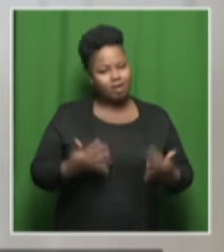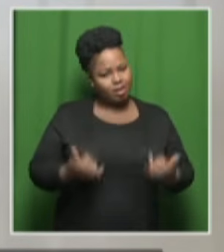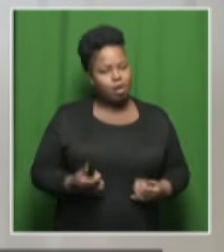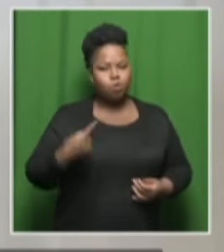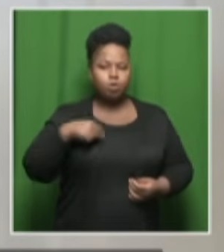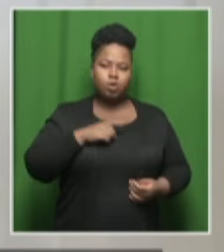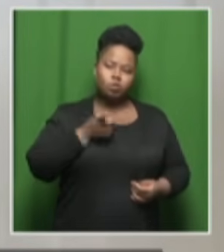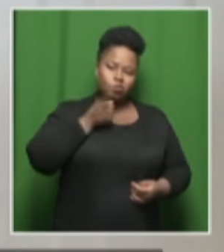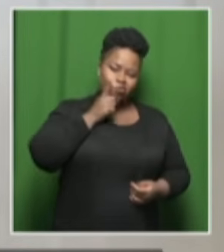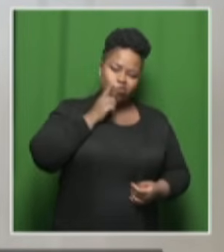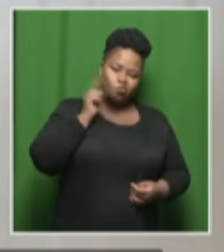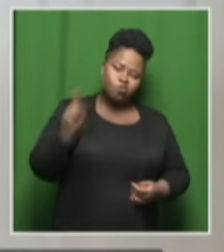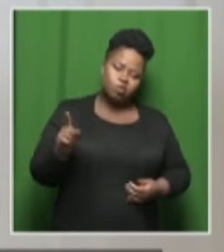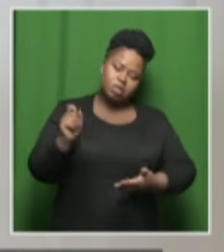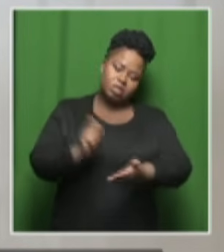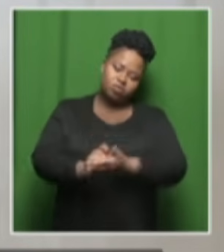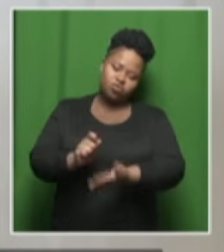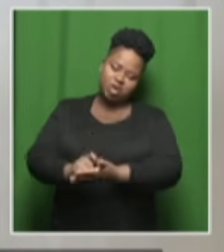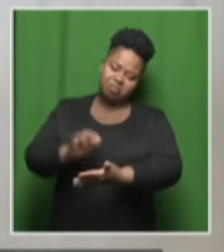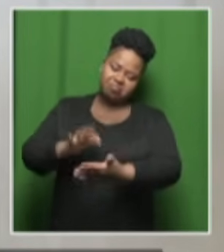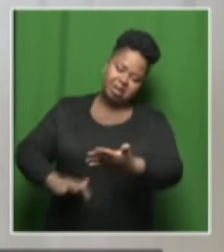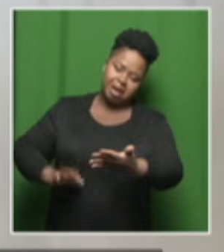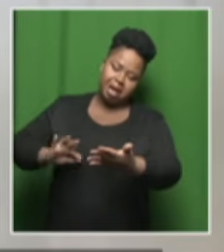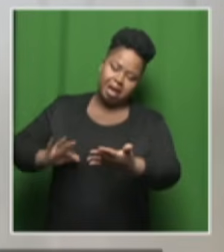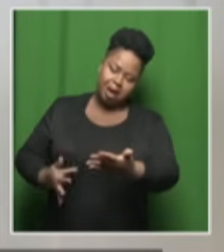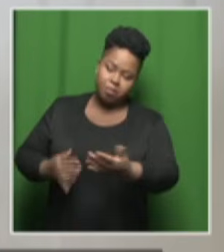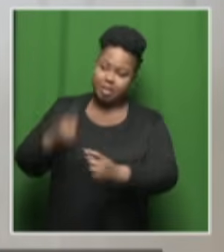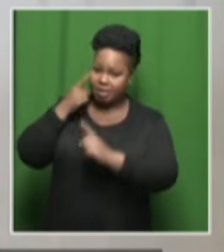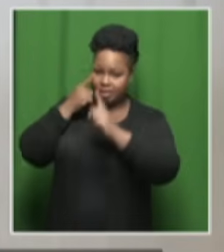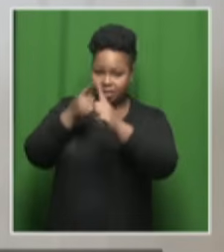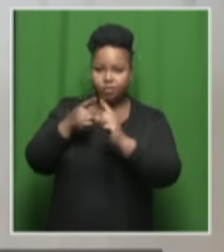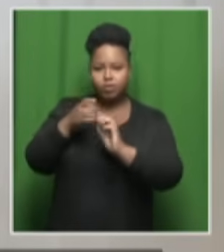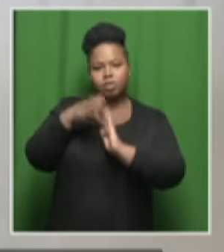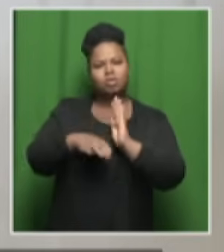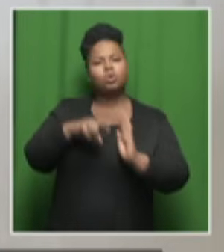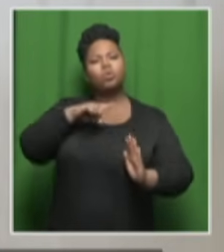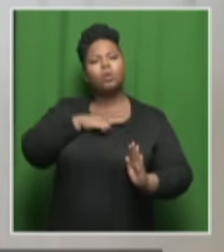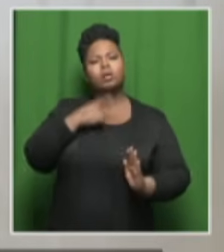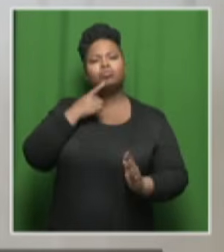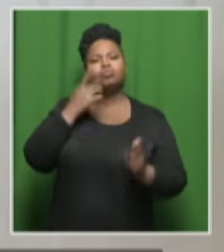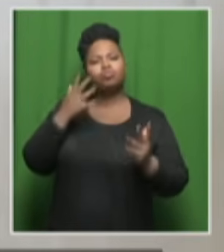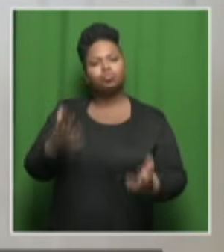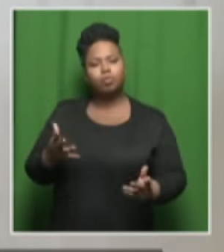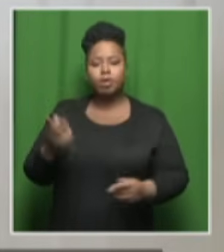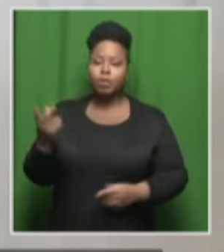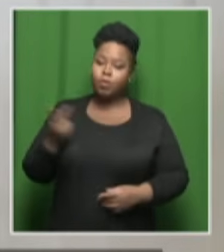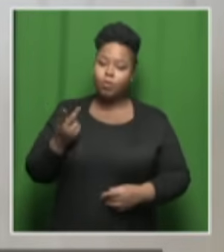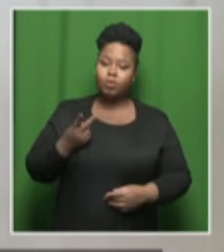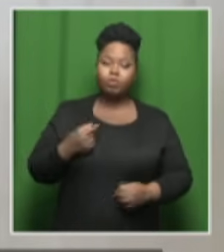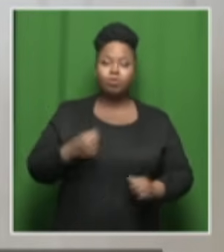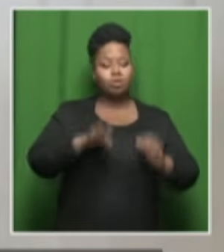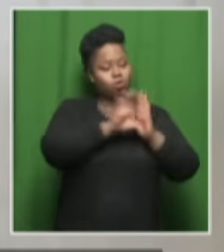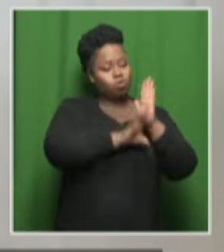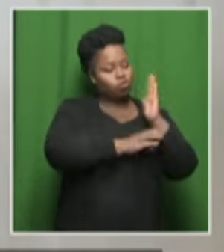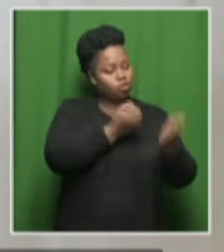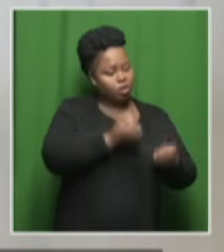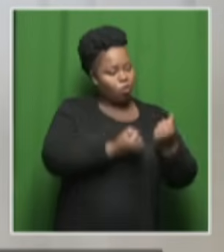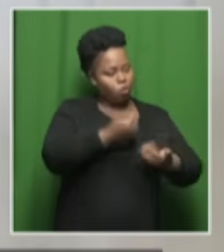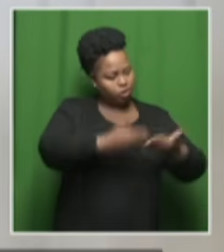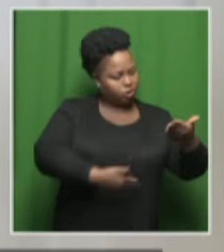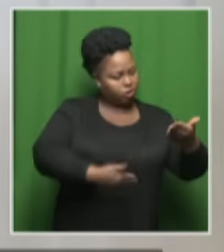this particular text has been written. Let's look at the intention of the section, why it was intended. And it even went further to look at the